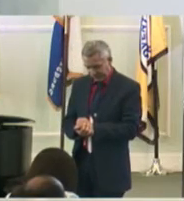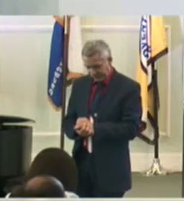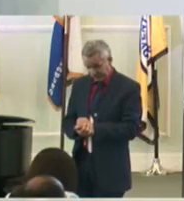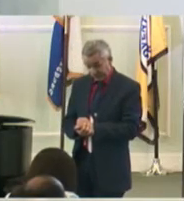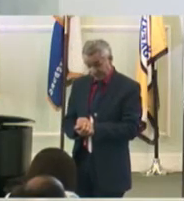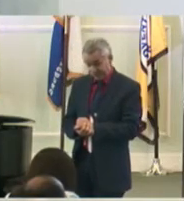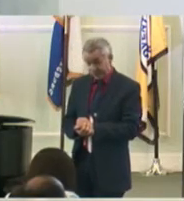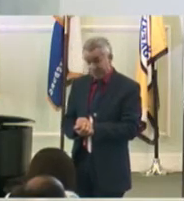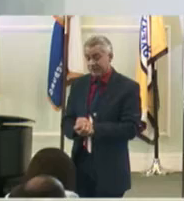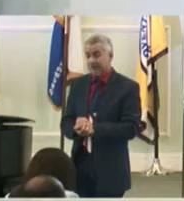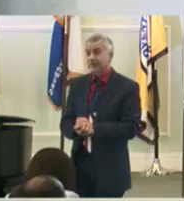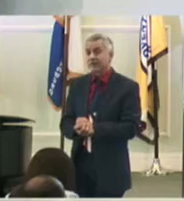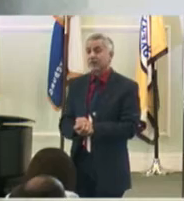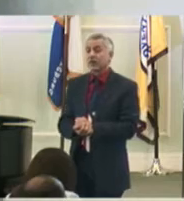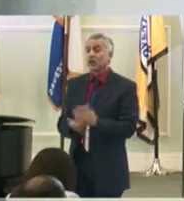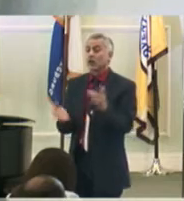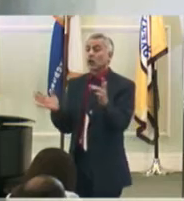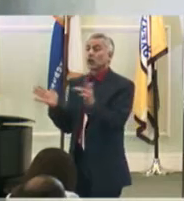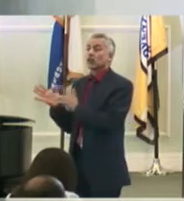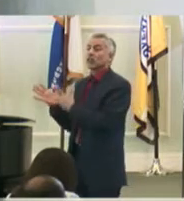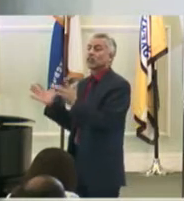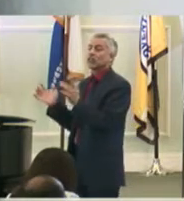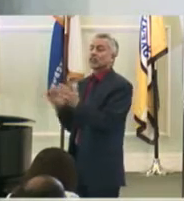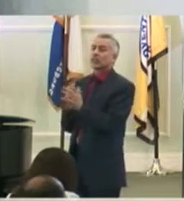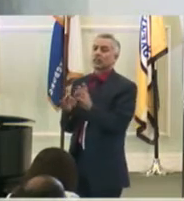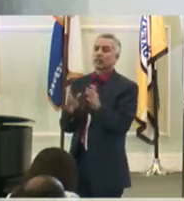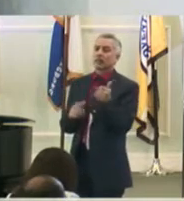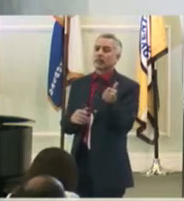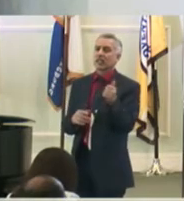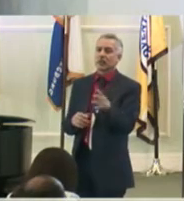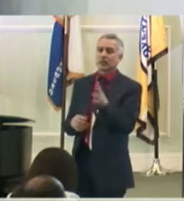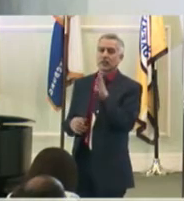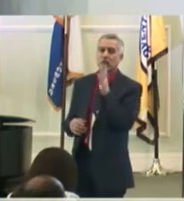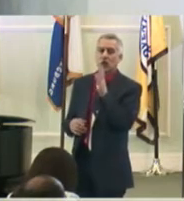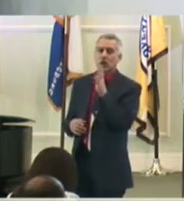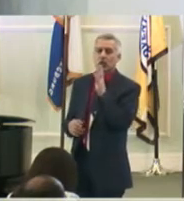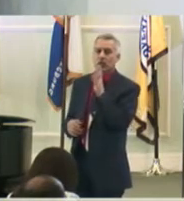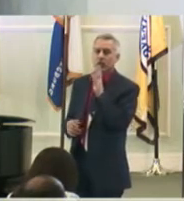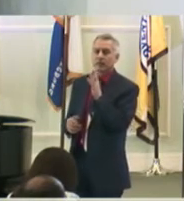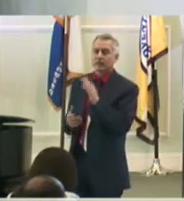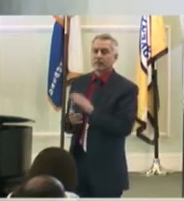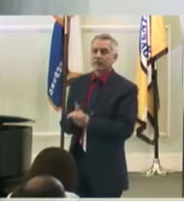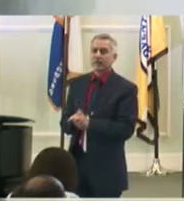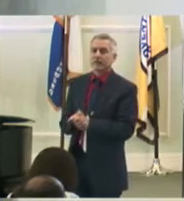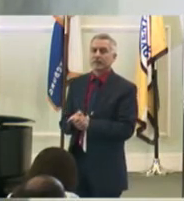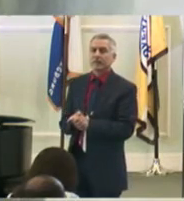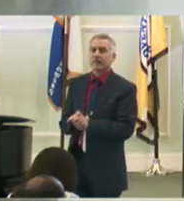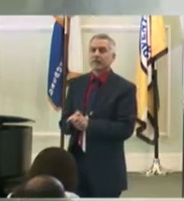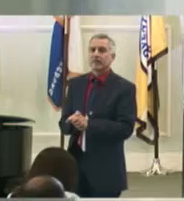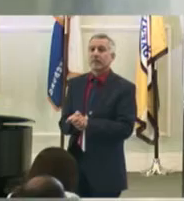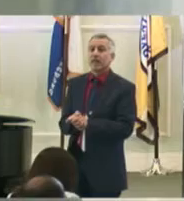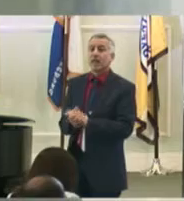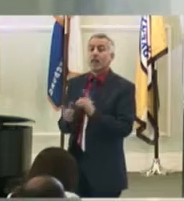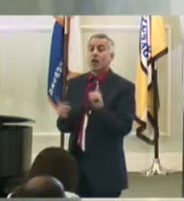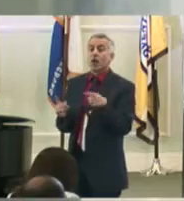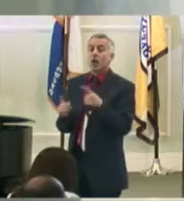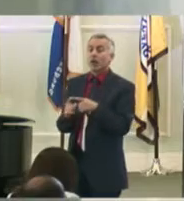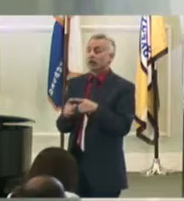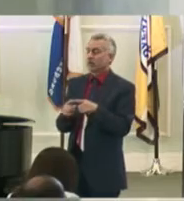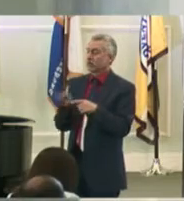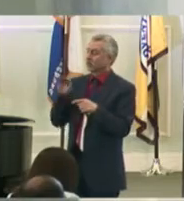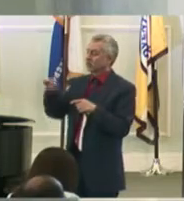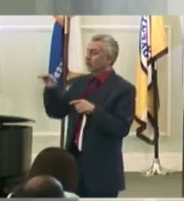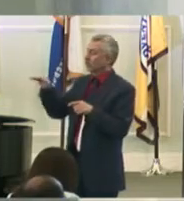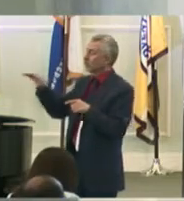This is Jesus talking. We're midstream. He's talking a lot about prayer and requests here, but we'll pick up midstream. And when thou prayest, Jesus